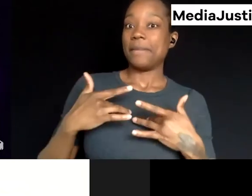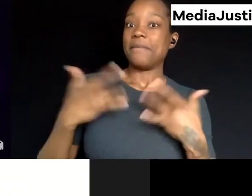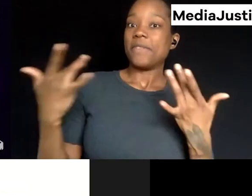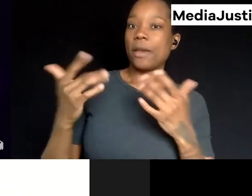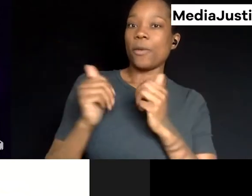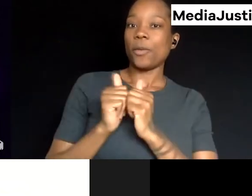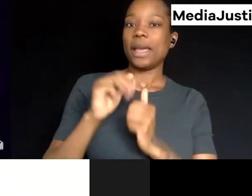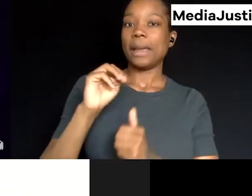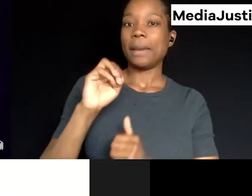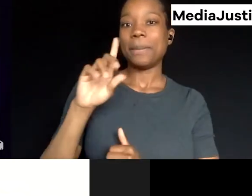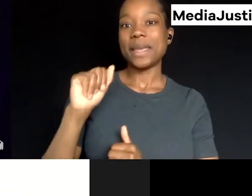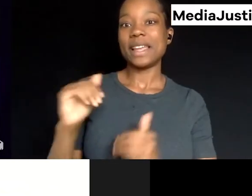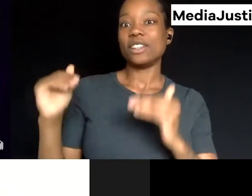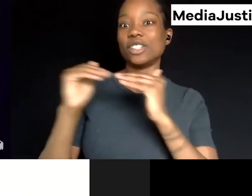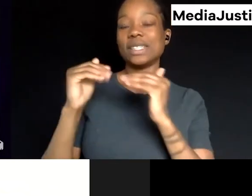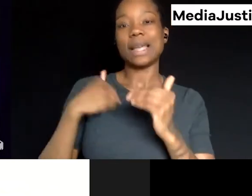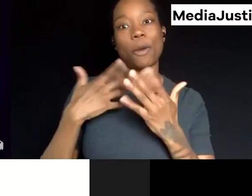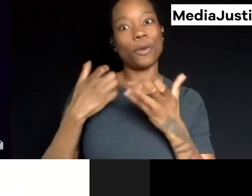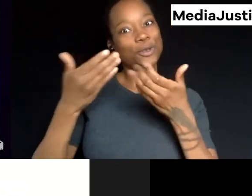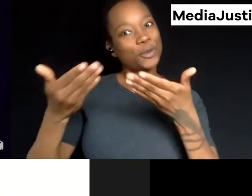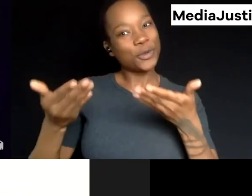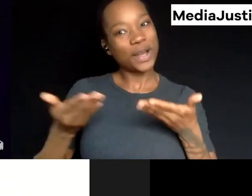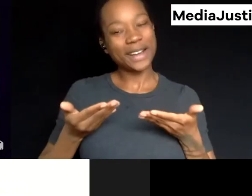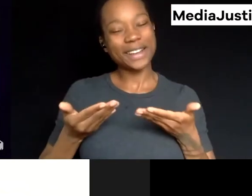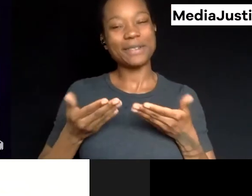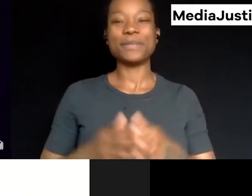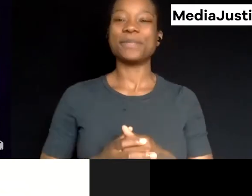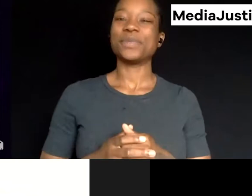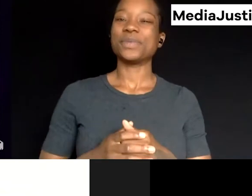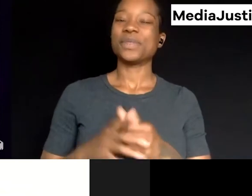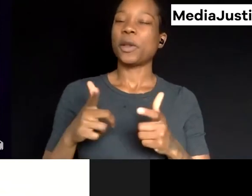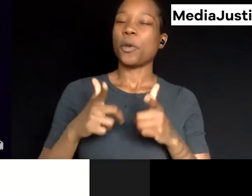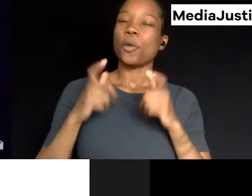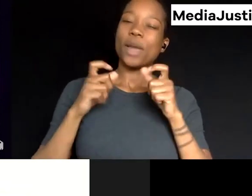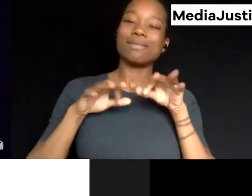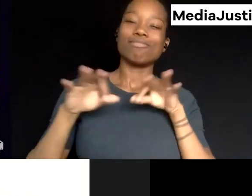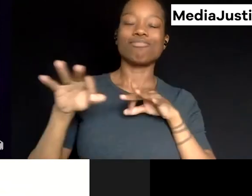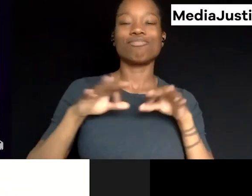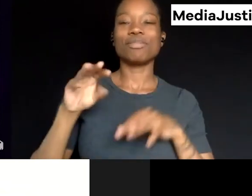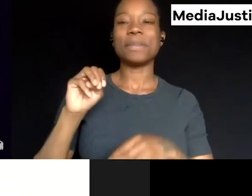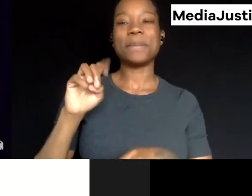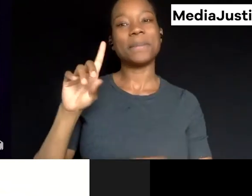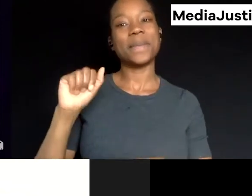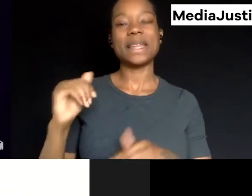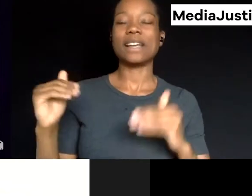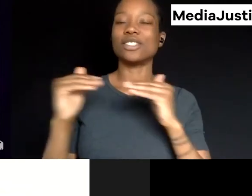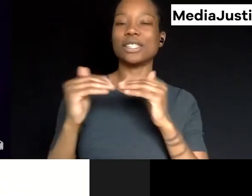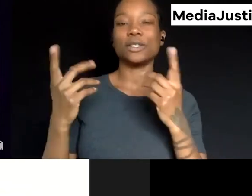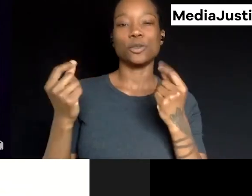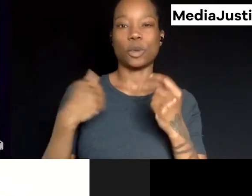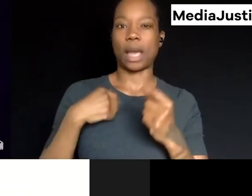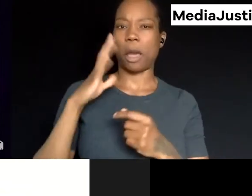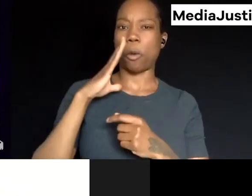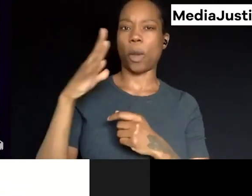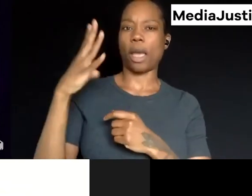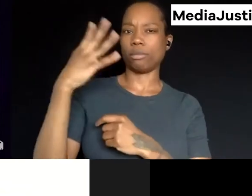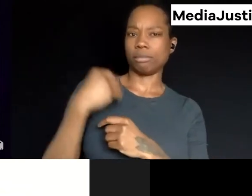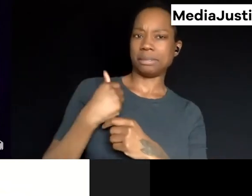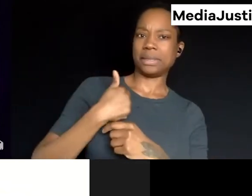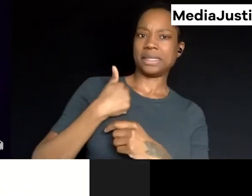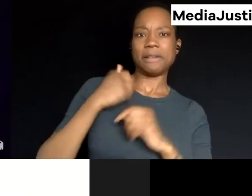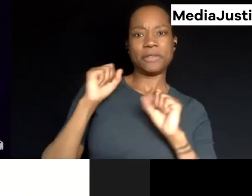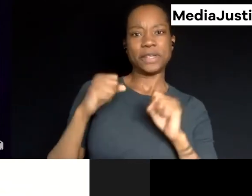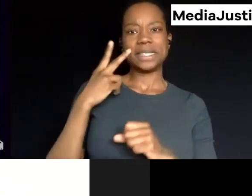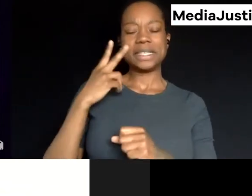want to welcome you. A quick word on Media Justice, and let me get out of the way so that you can see my wonderful staff